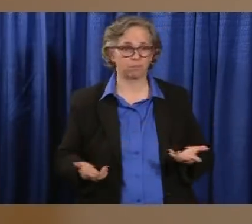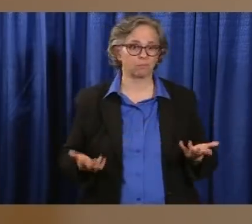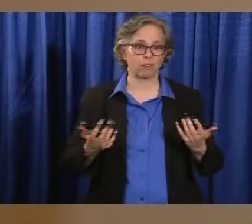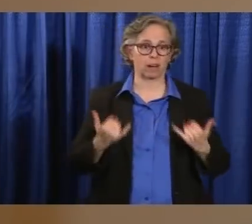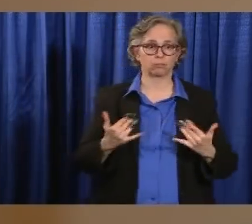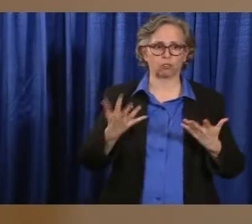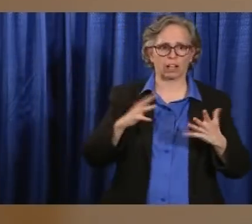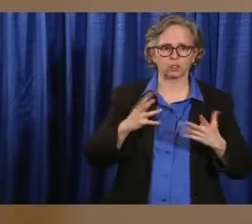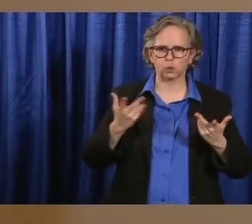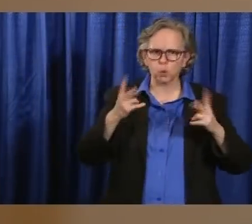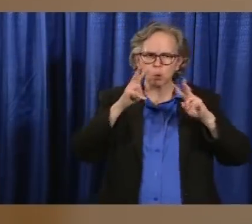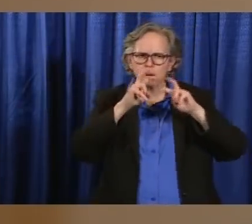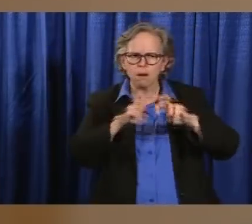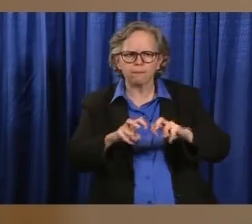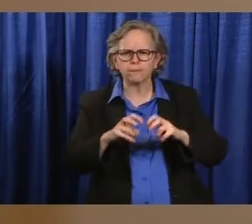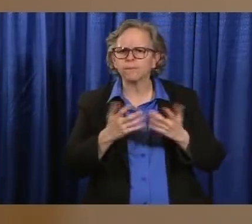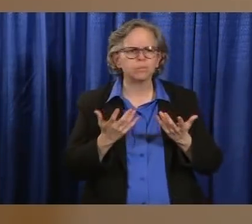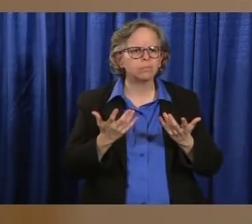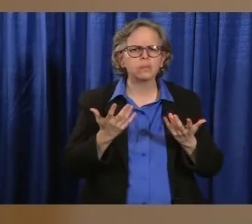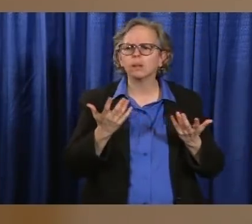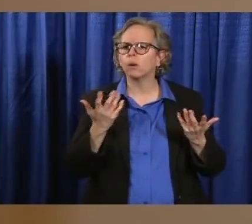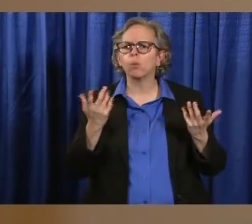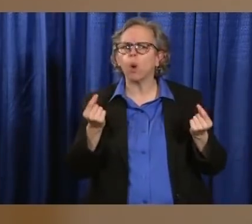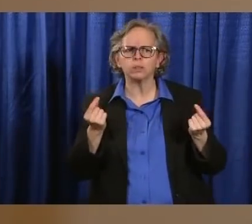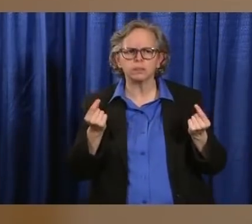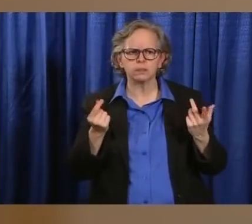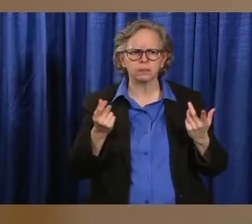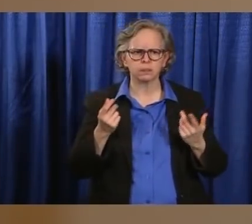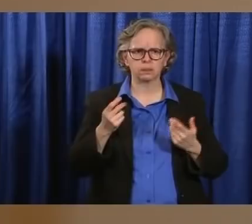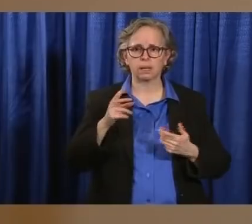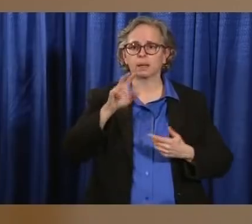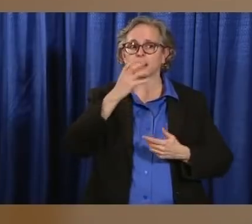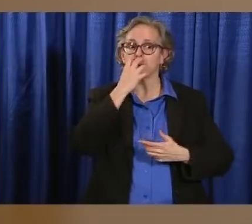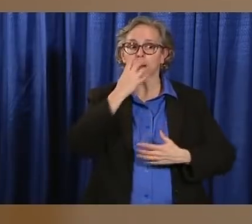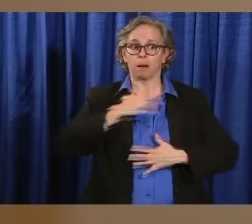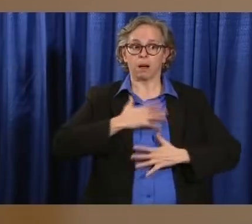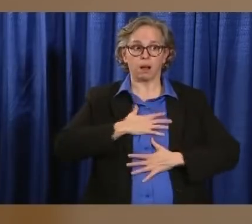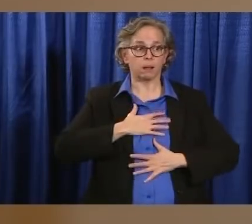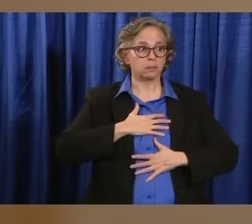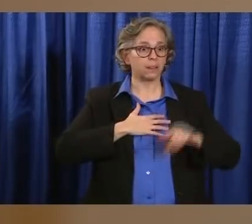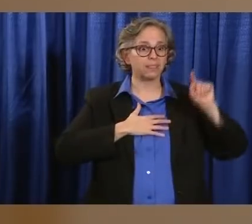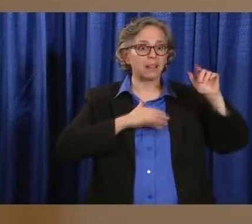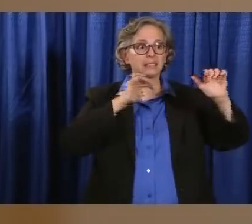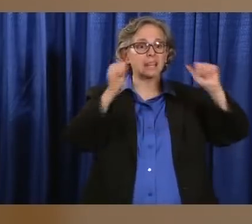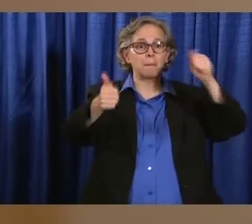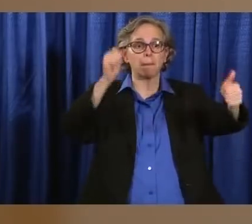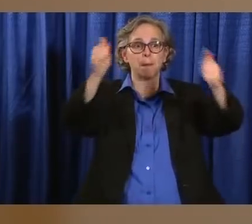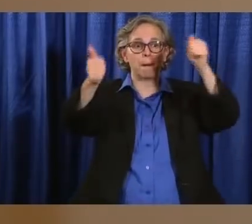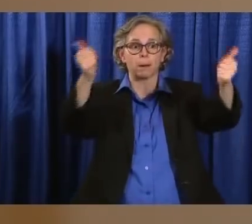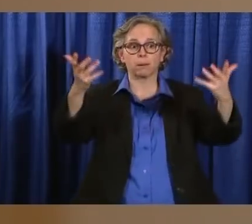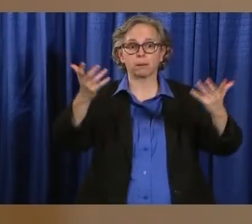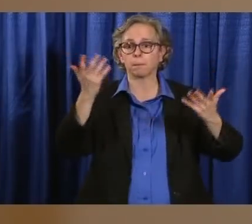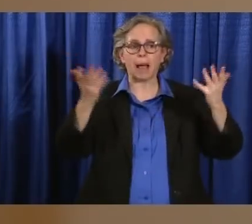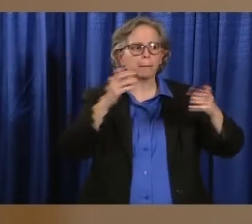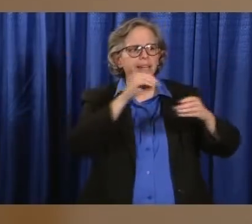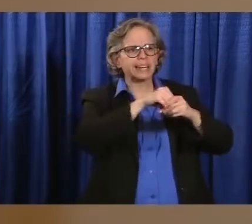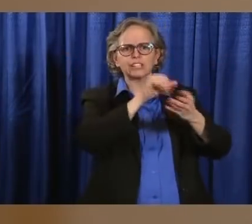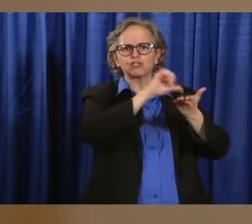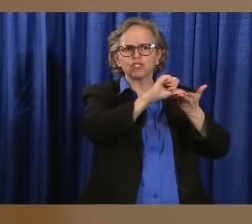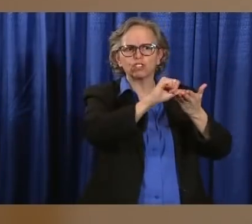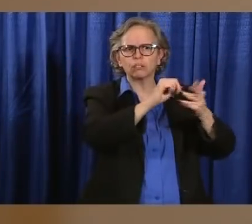the outlying ventilators that maybe are in ambulatory surgical facilities that were used for